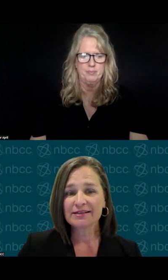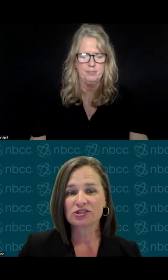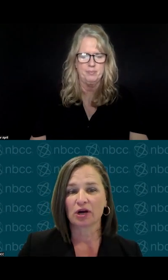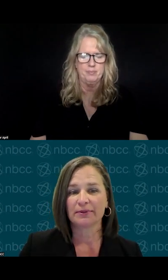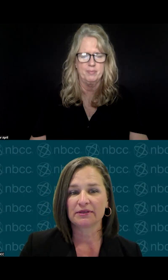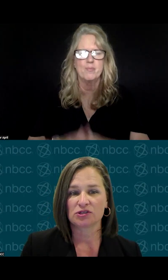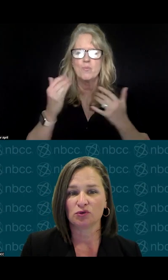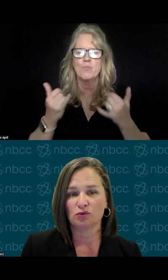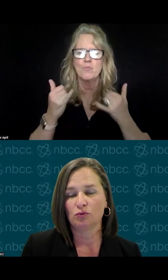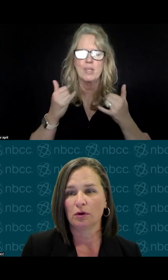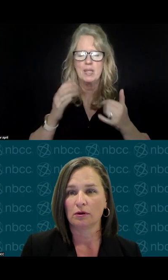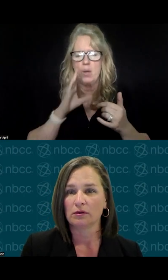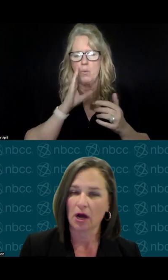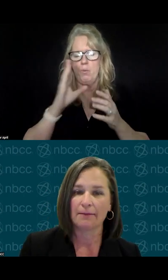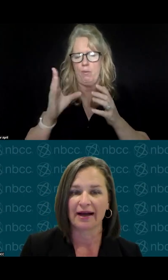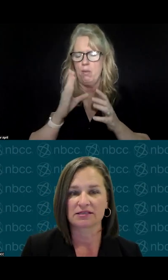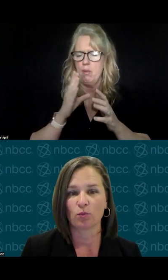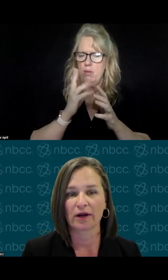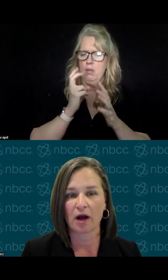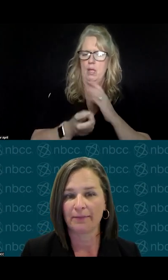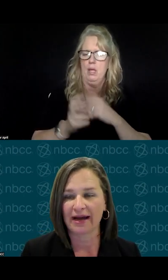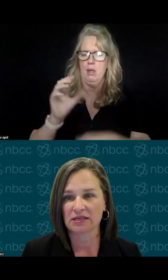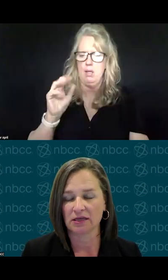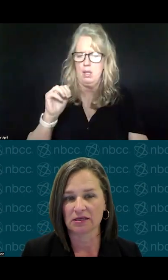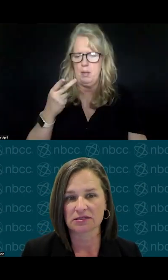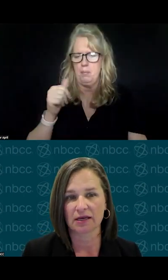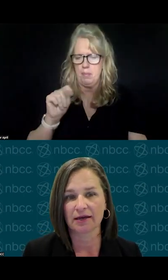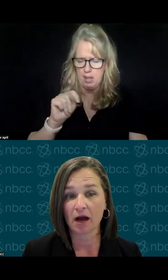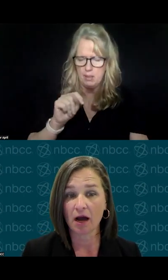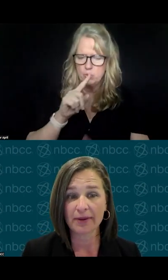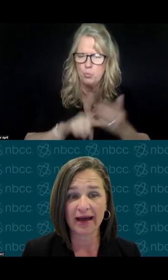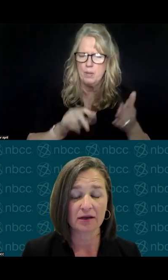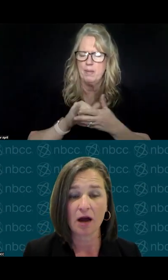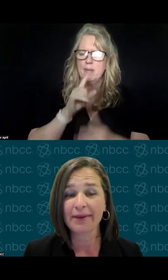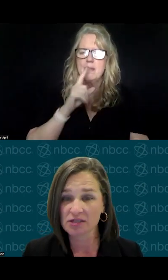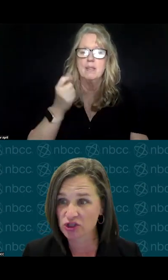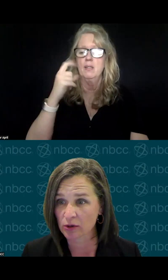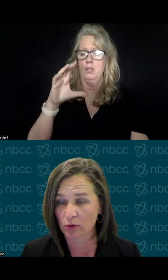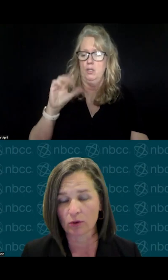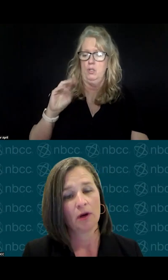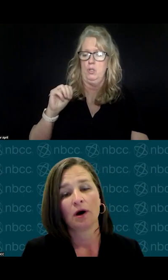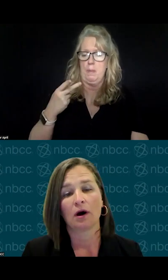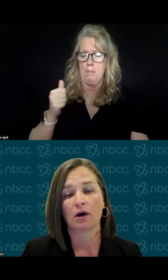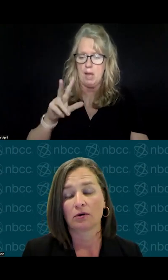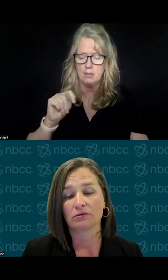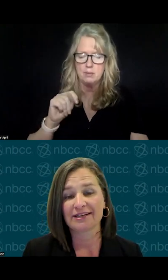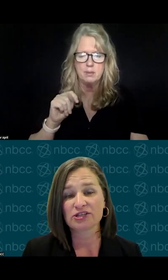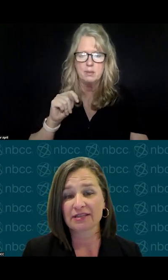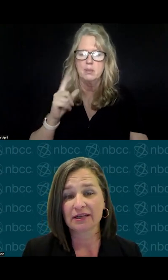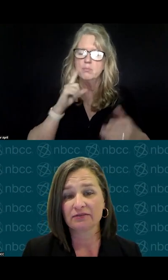Now let's jump into the compact and what a compact is. And compacts in general